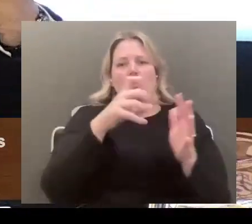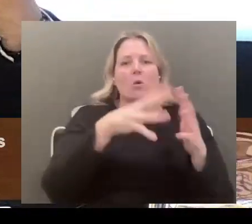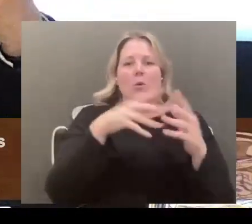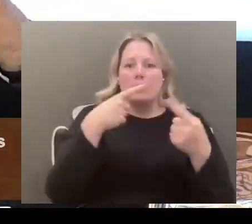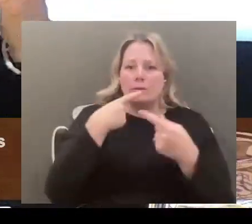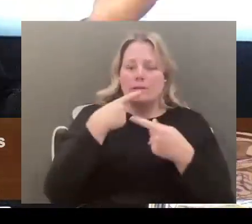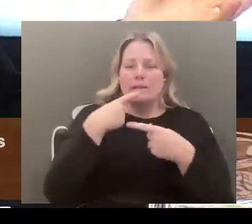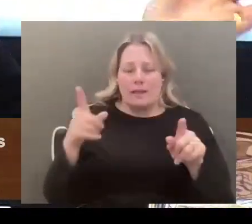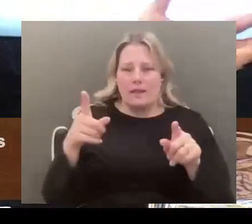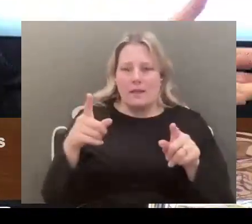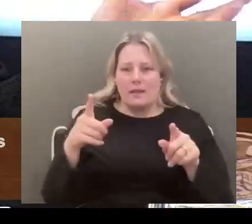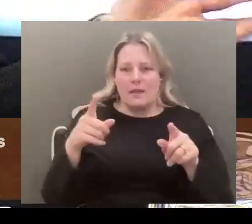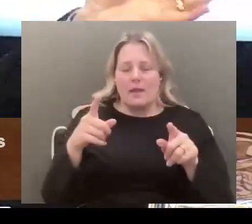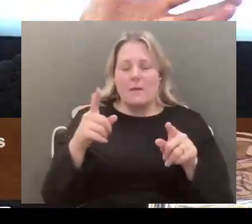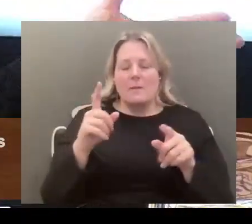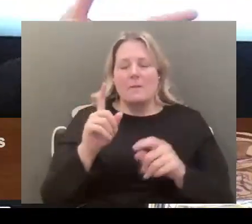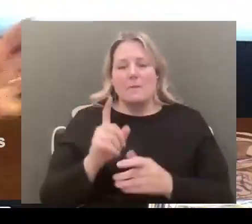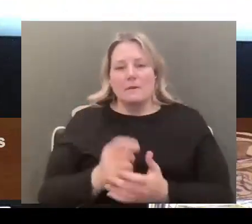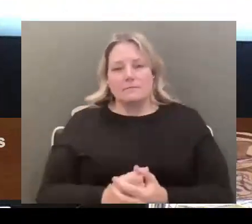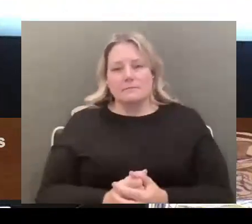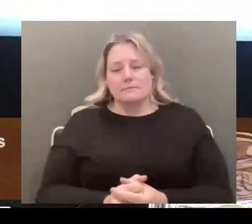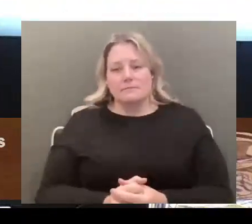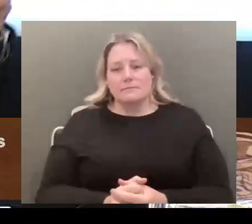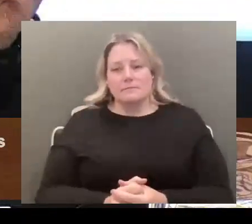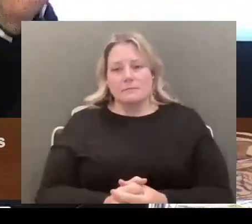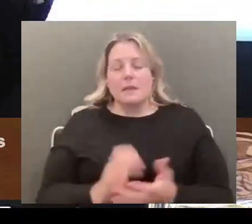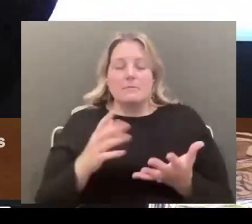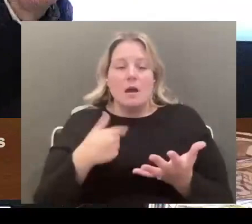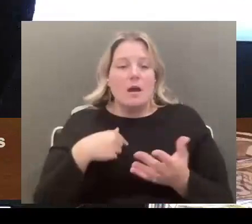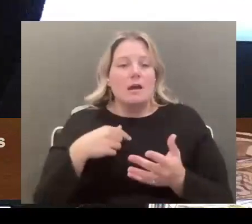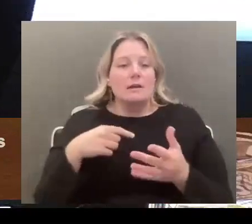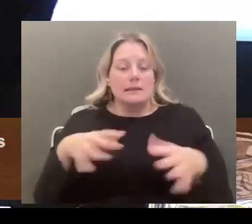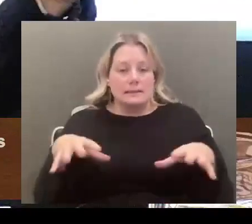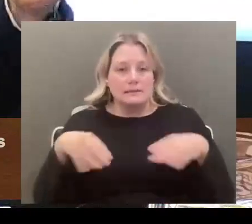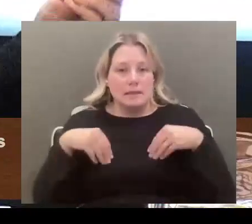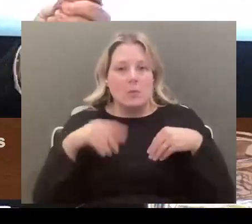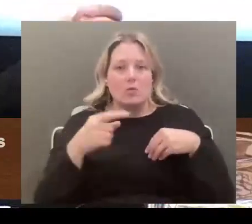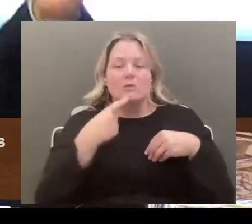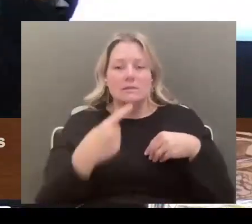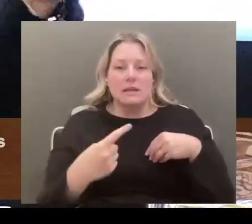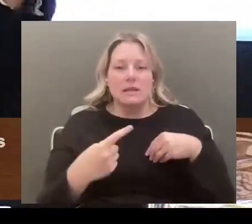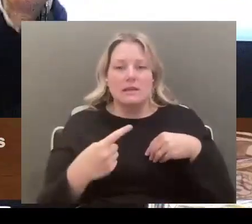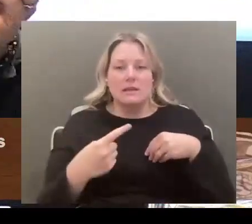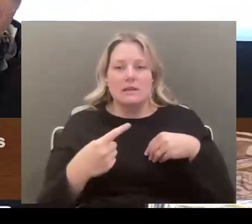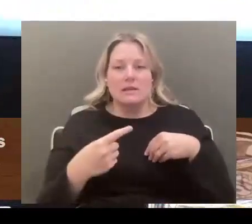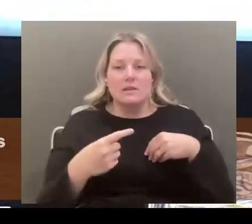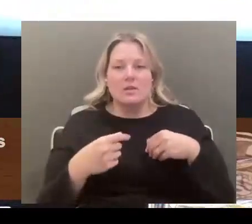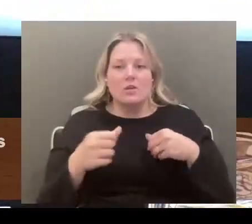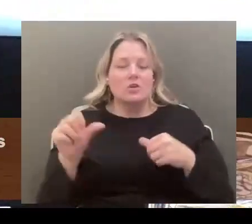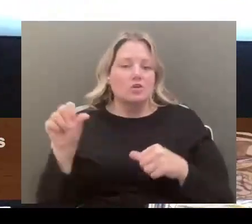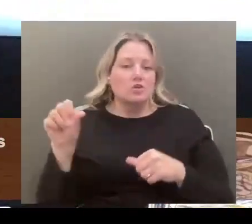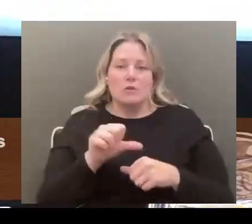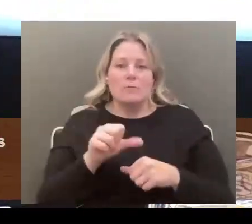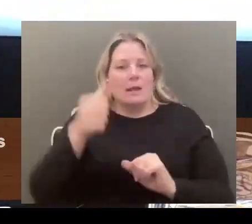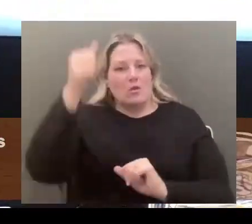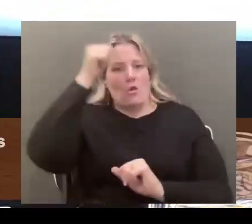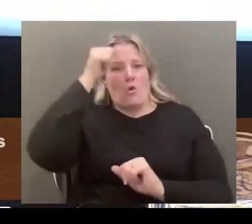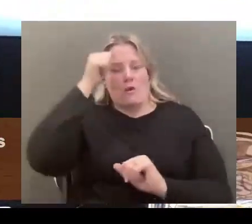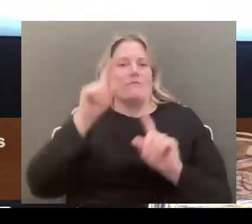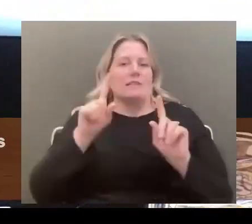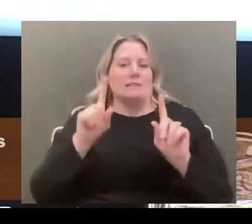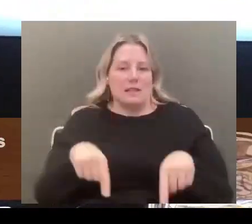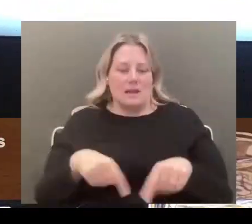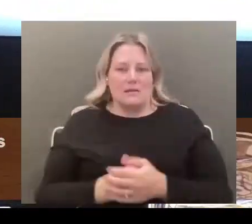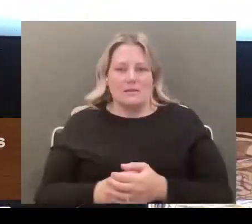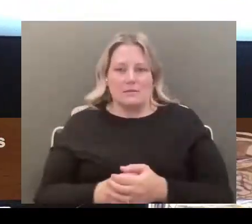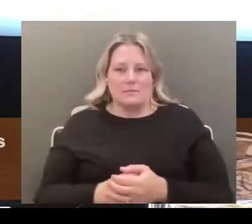that, and I accept what you're saying, that should have been unknown at the beginning. It was part of the